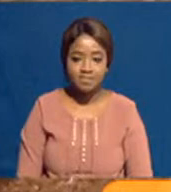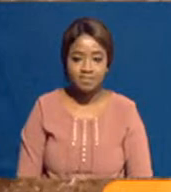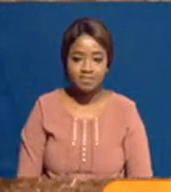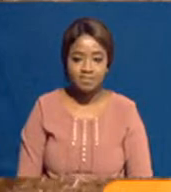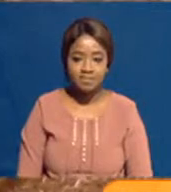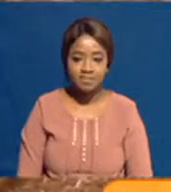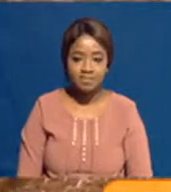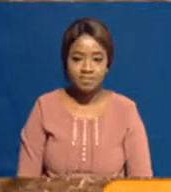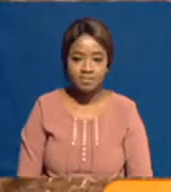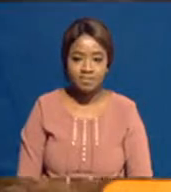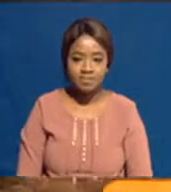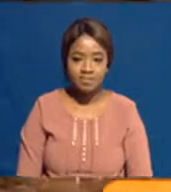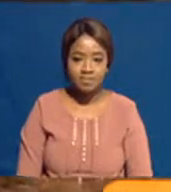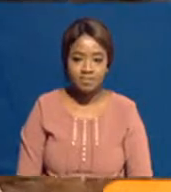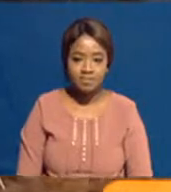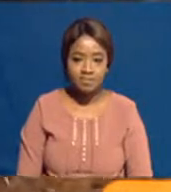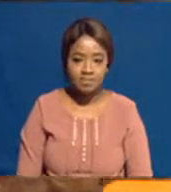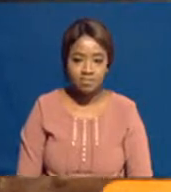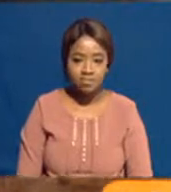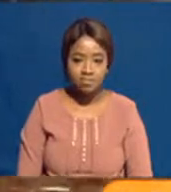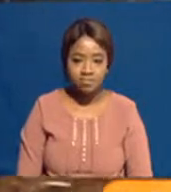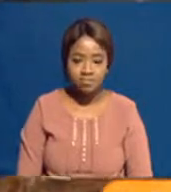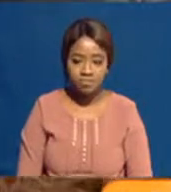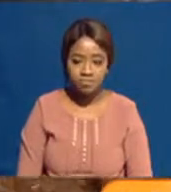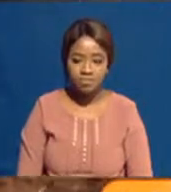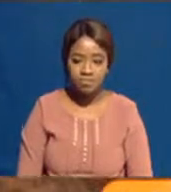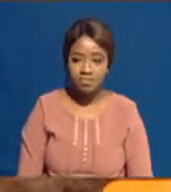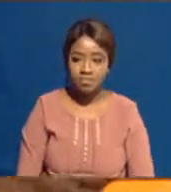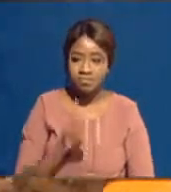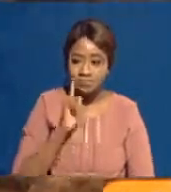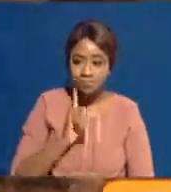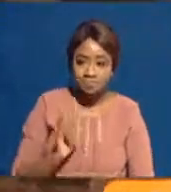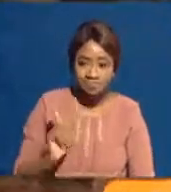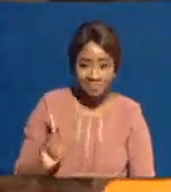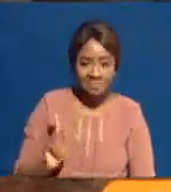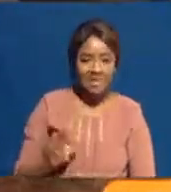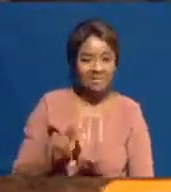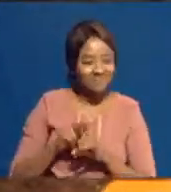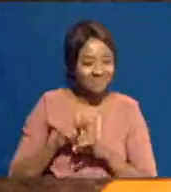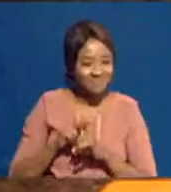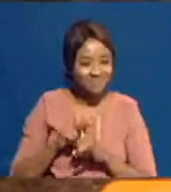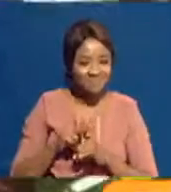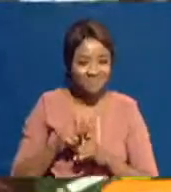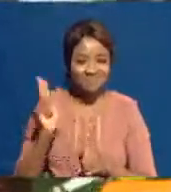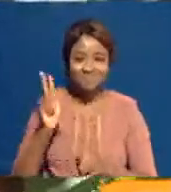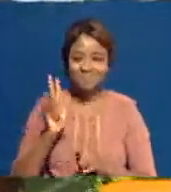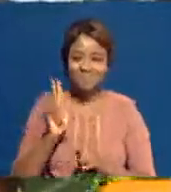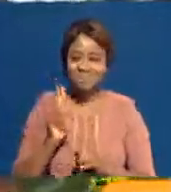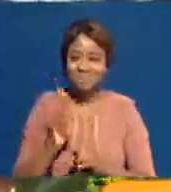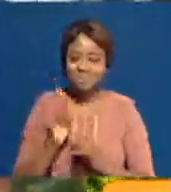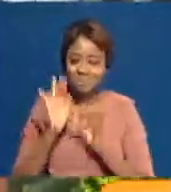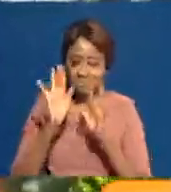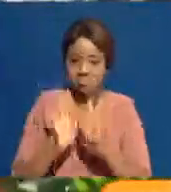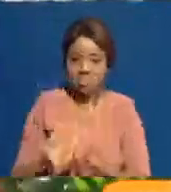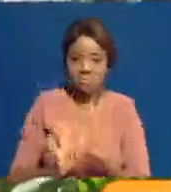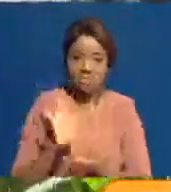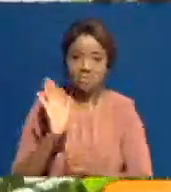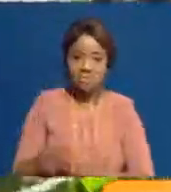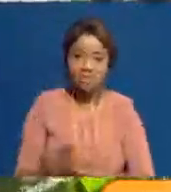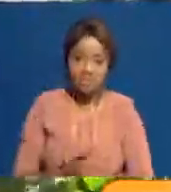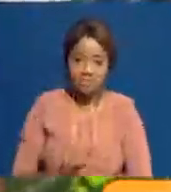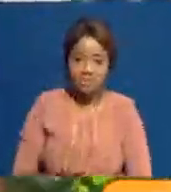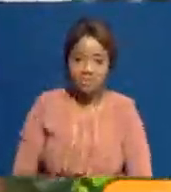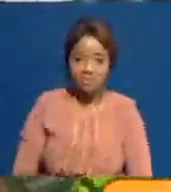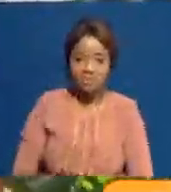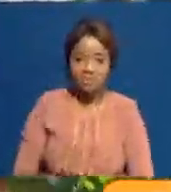Soil testing is often the first step and the most crucial practice in managing fertilizer application and crop production.